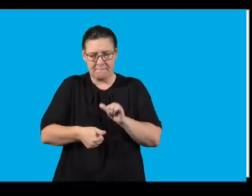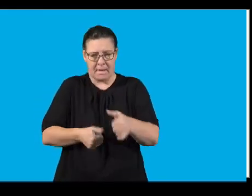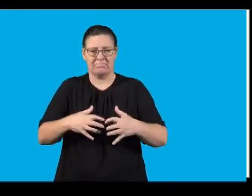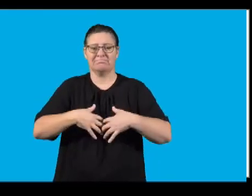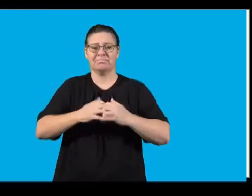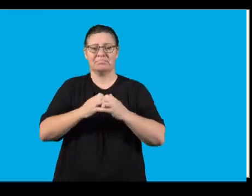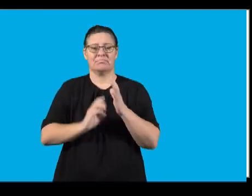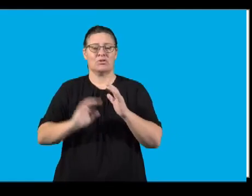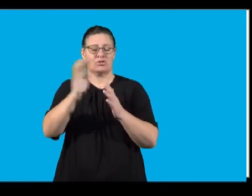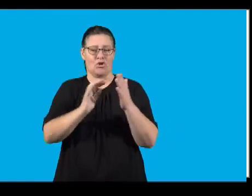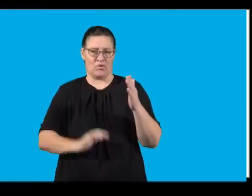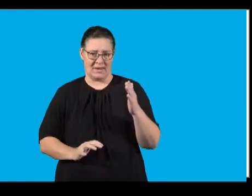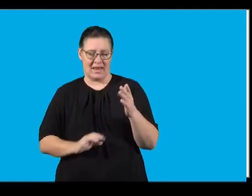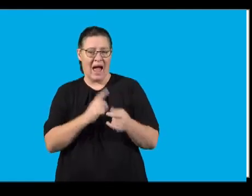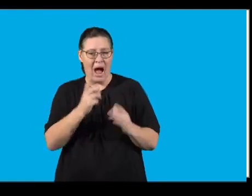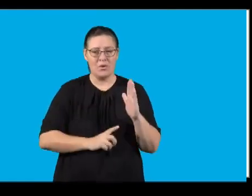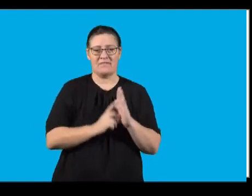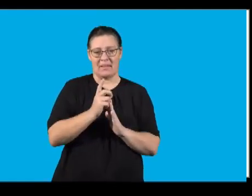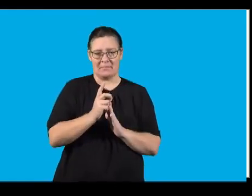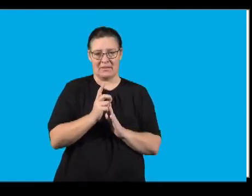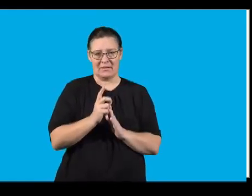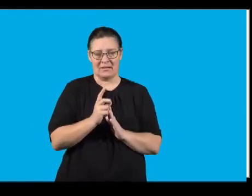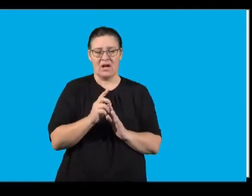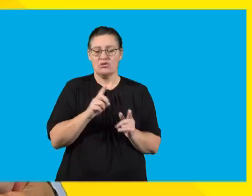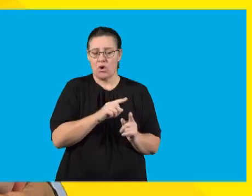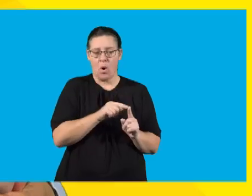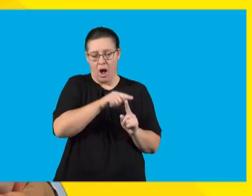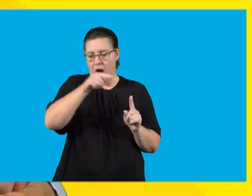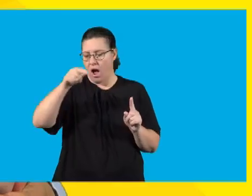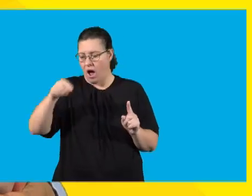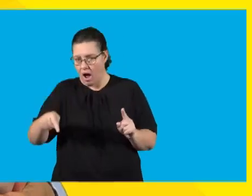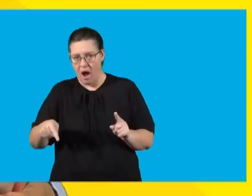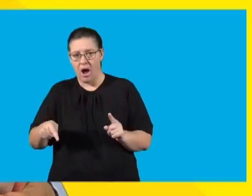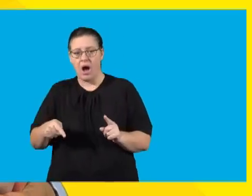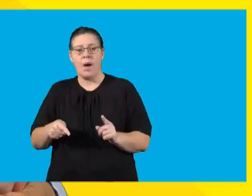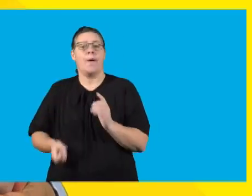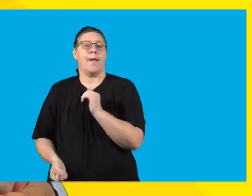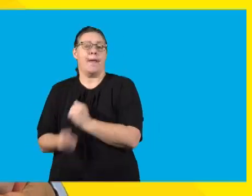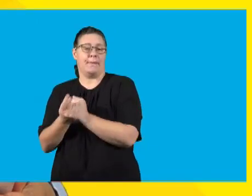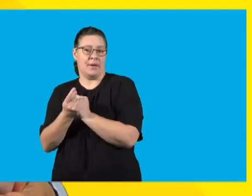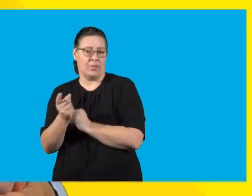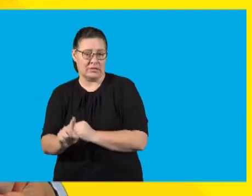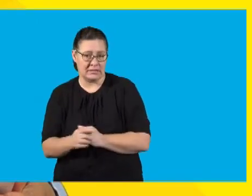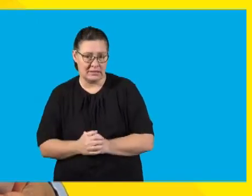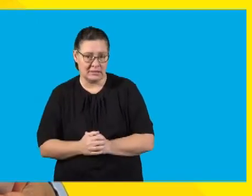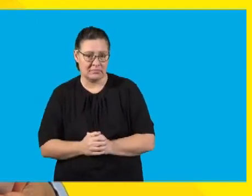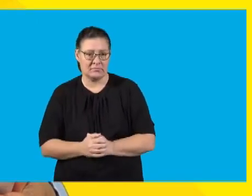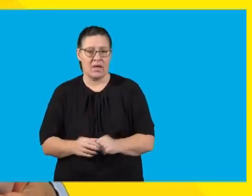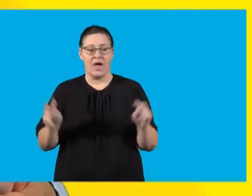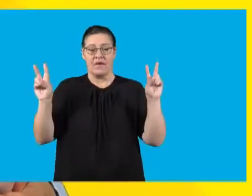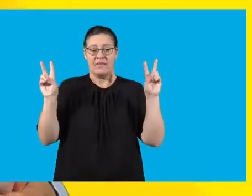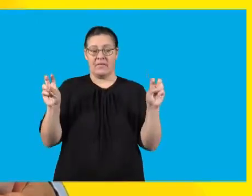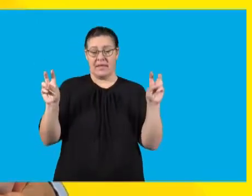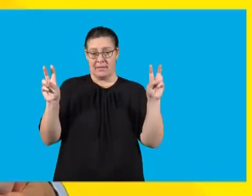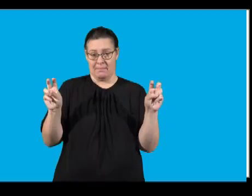the story. All right. How does it develop sequentially so that it contributes to what's happening in the plot?